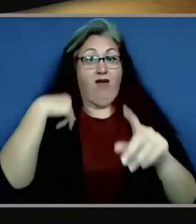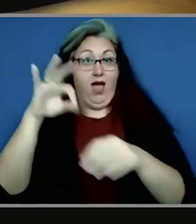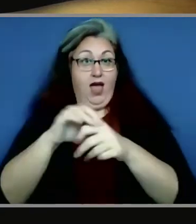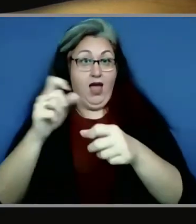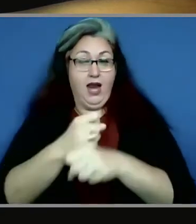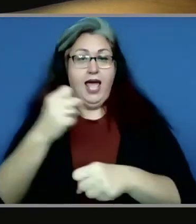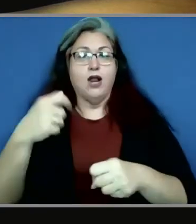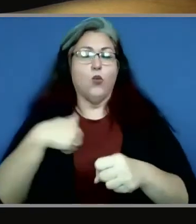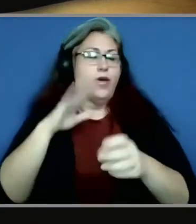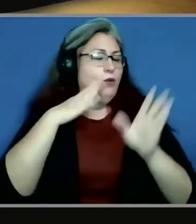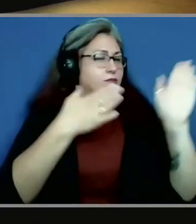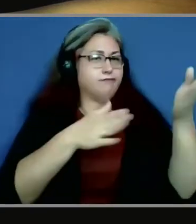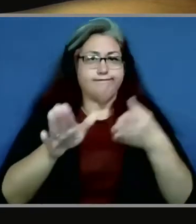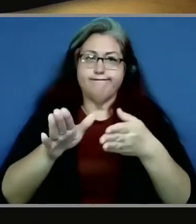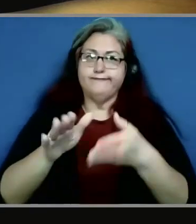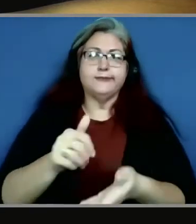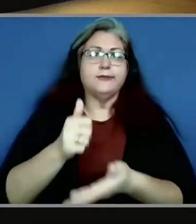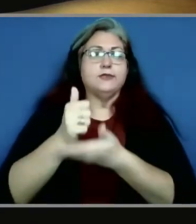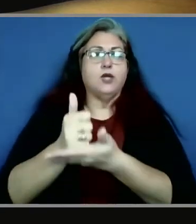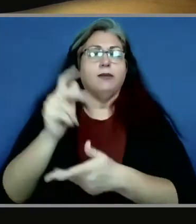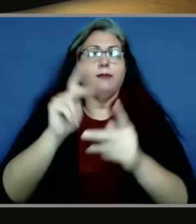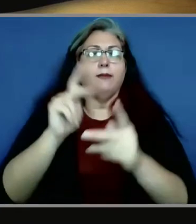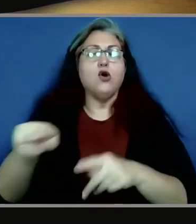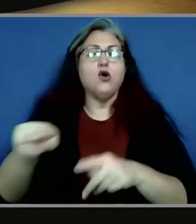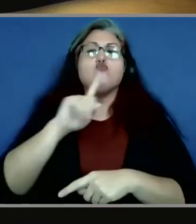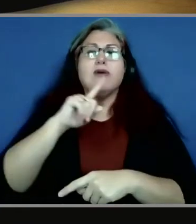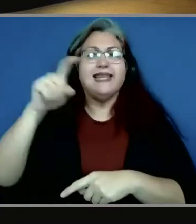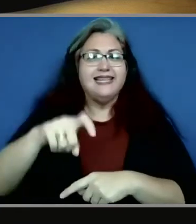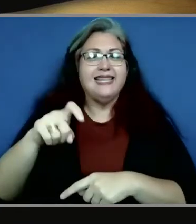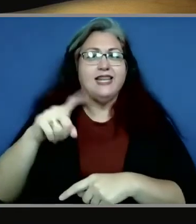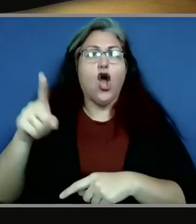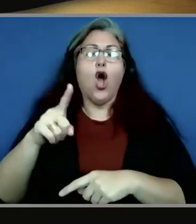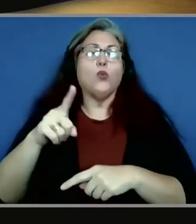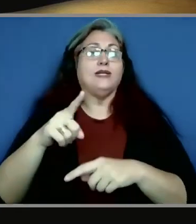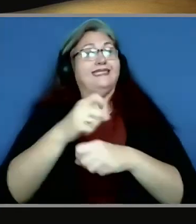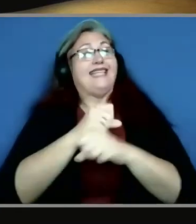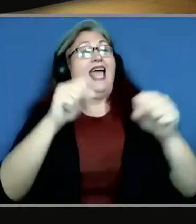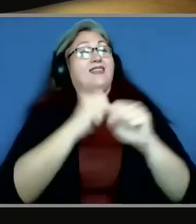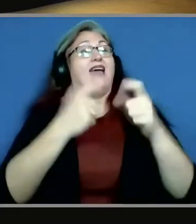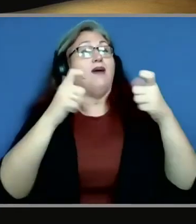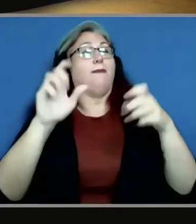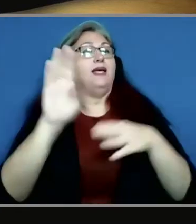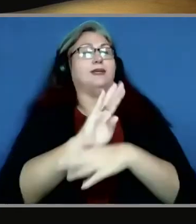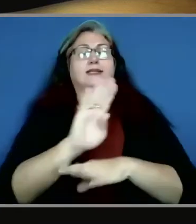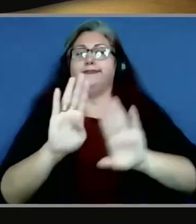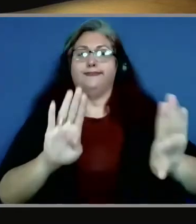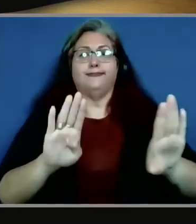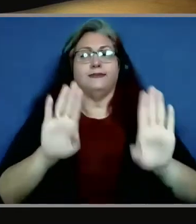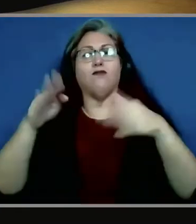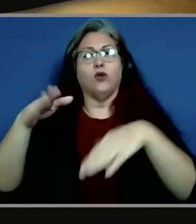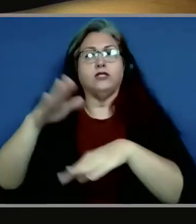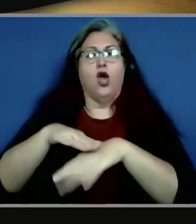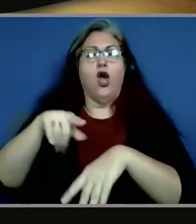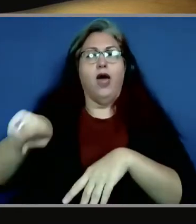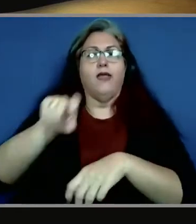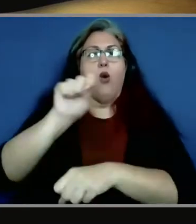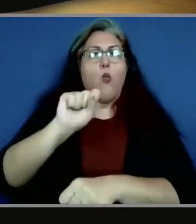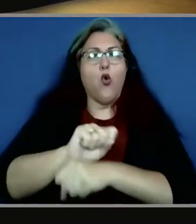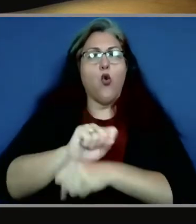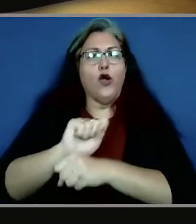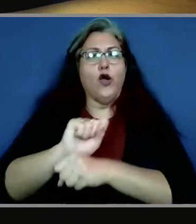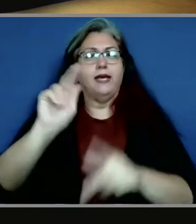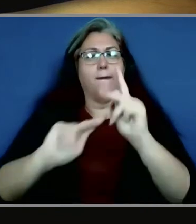gonna pivot and start helping out people who are in need. If we always bail out the big business, it's time to bail out our working folk in our